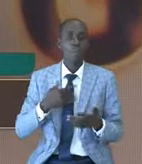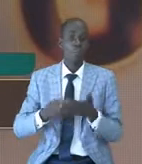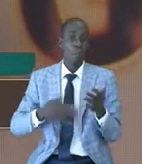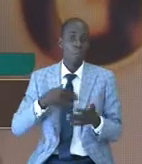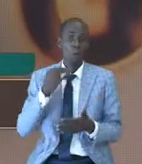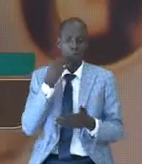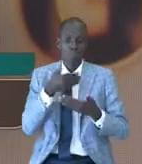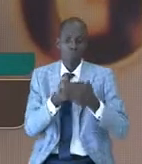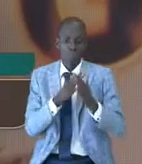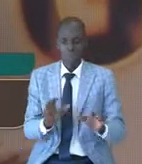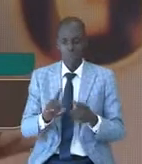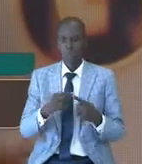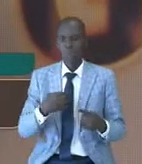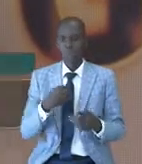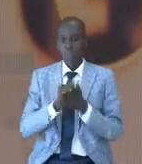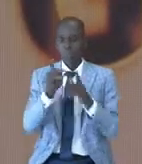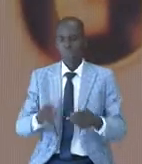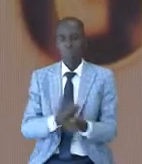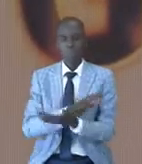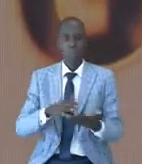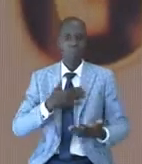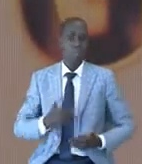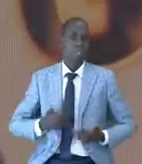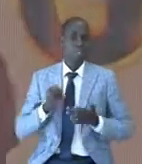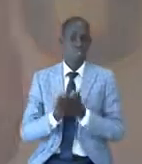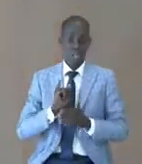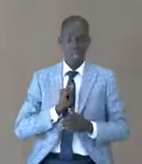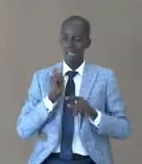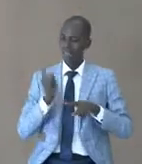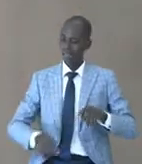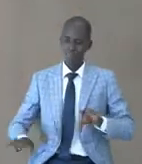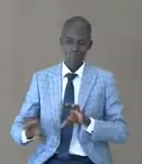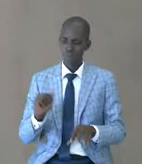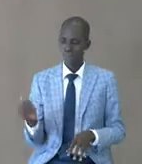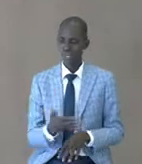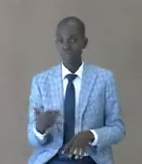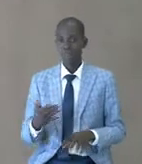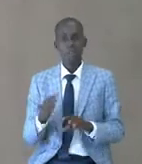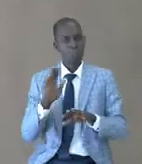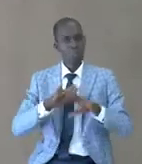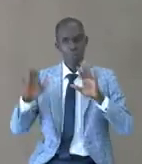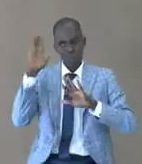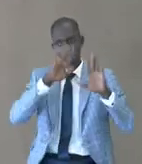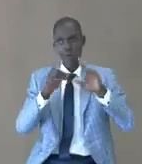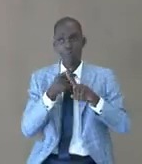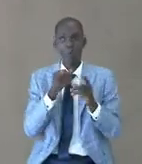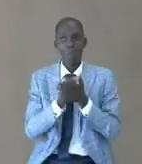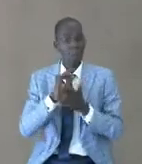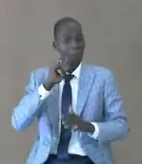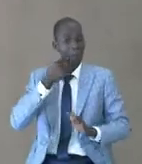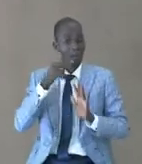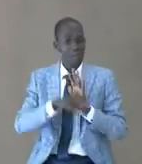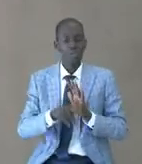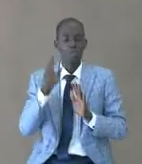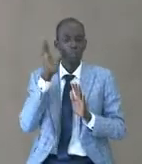my life. That I cannot do anything now. From that bitterness, you'll come to a